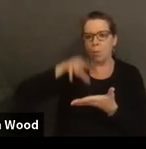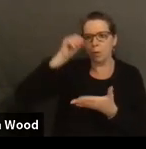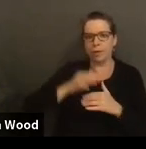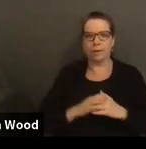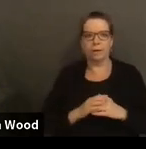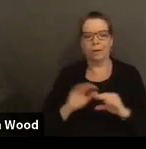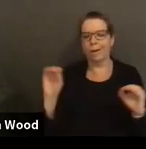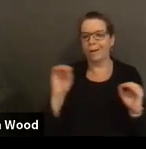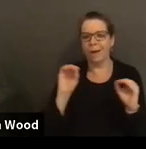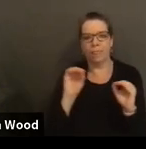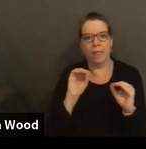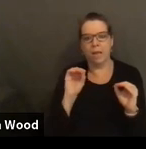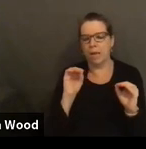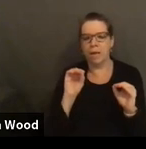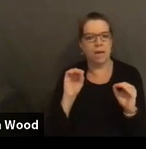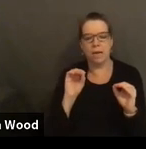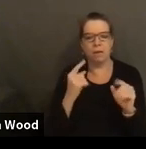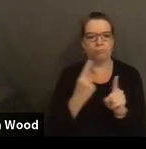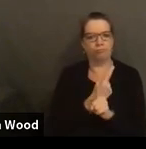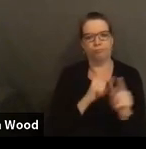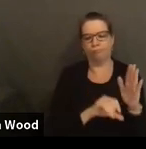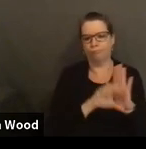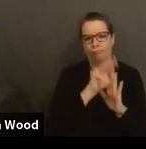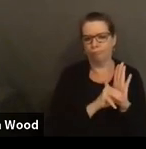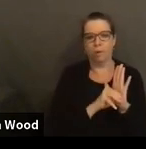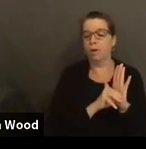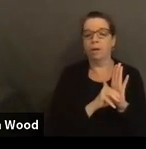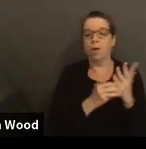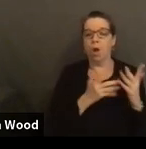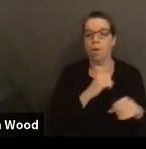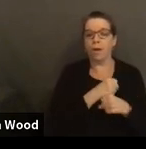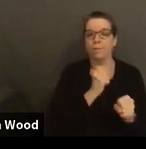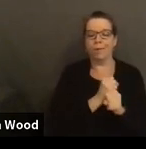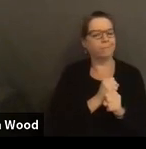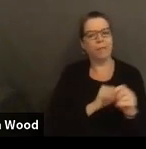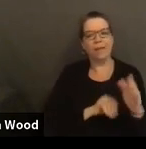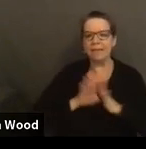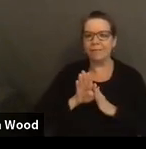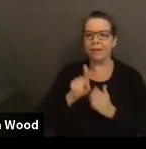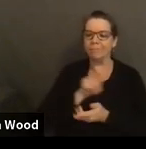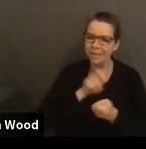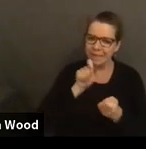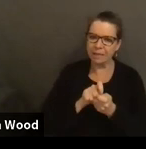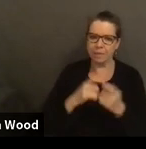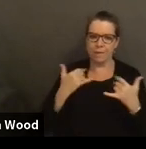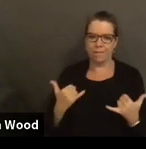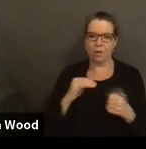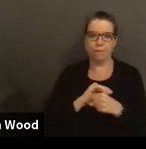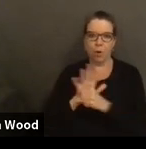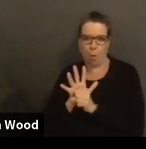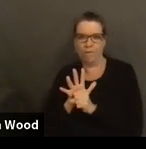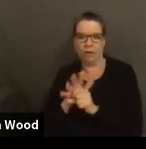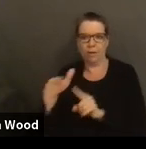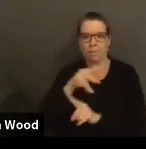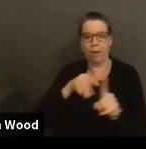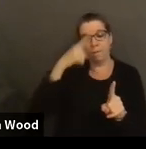these are off-the-shelf curriculum. They are being built specifically for the current situation and for Texas